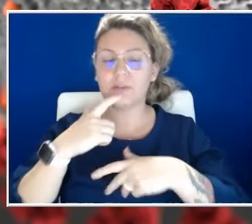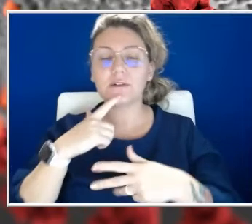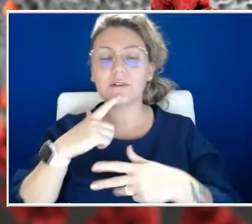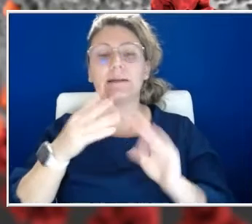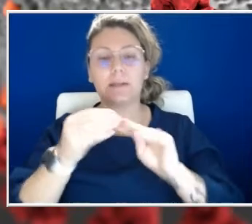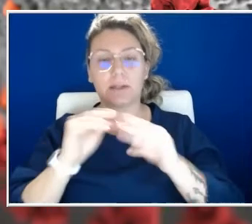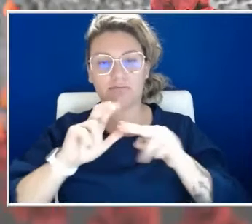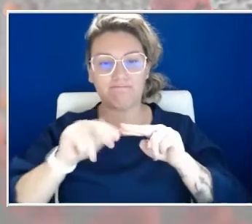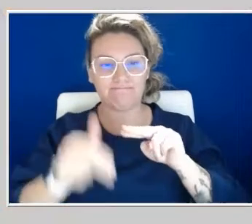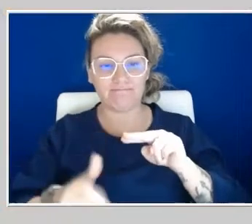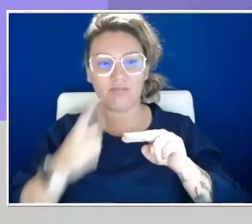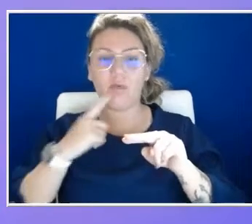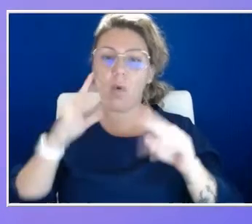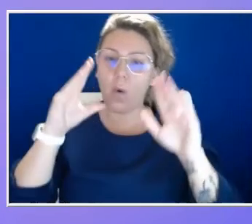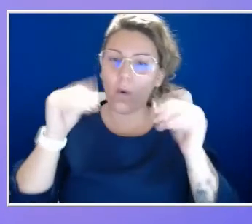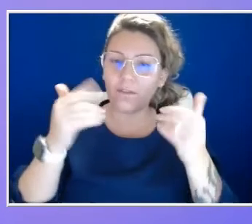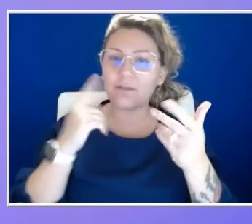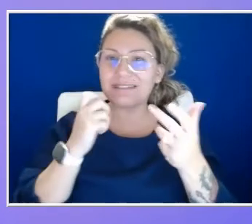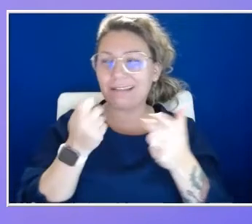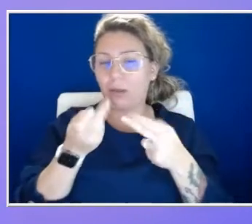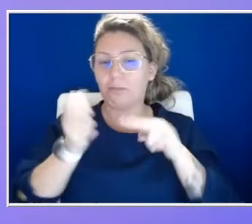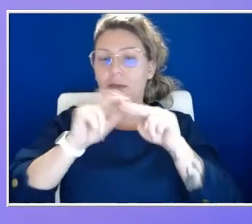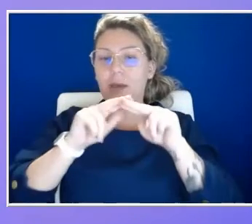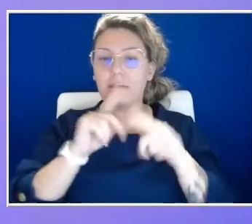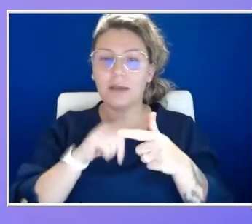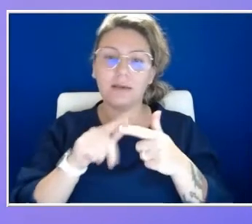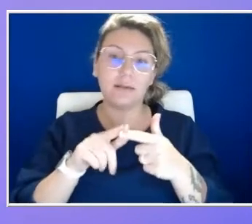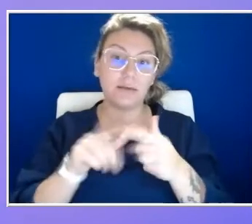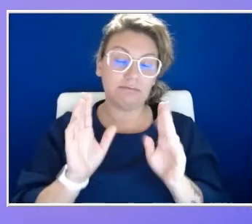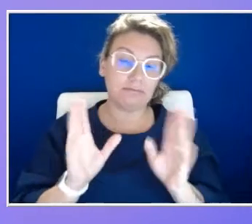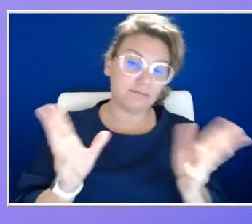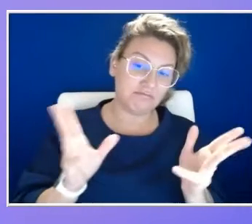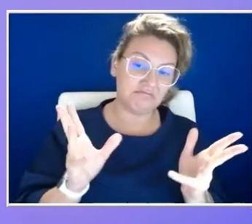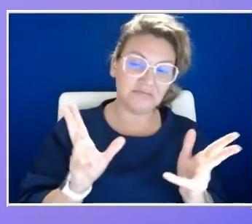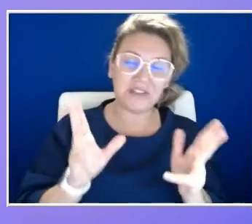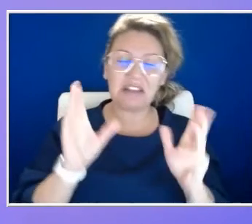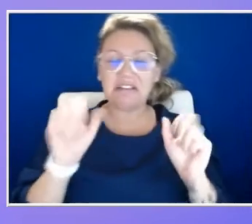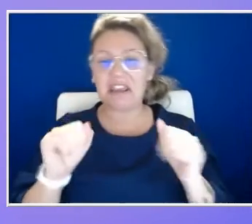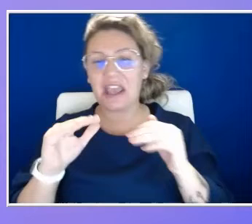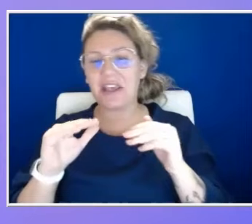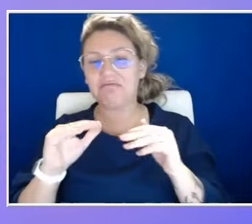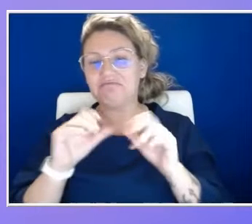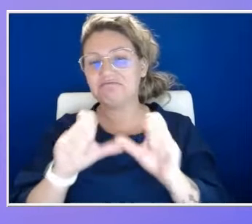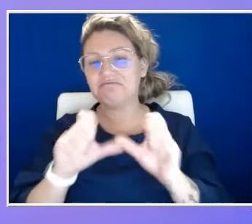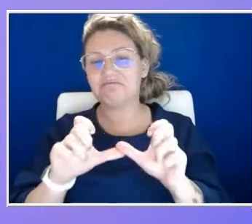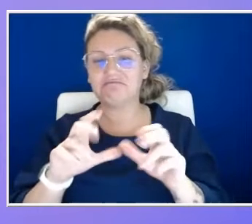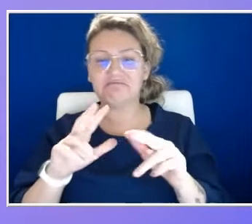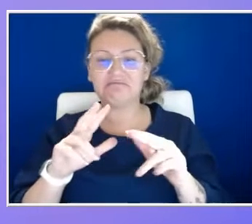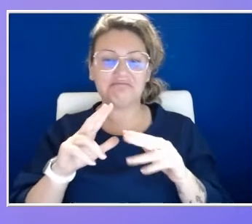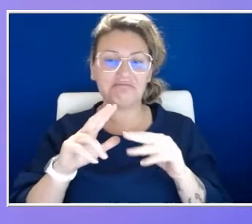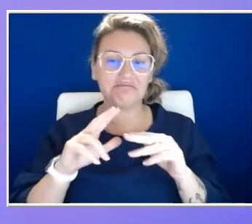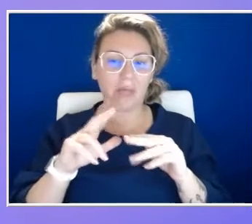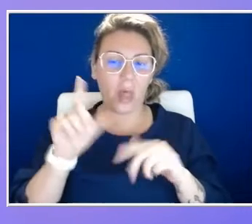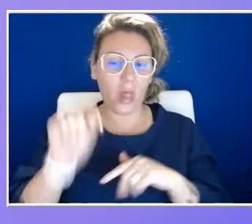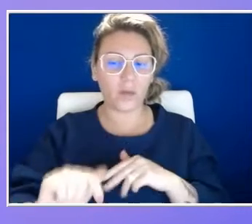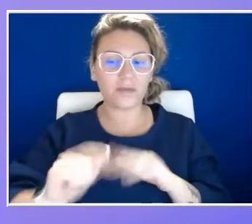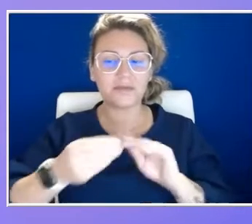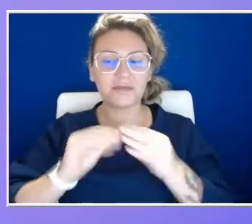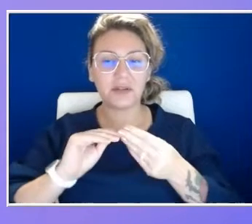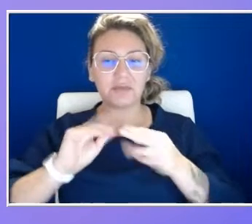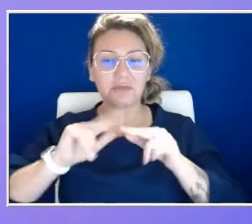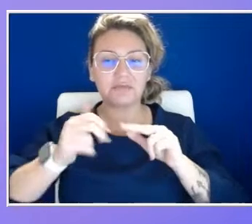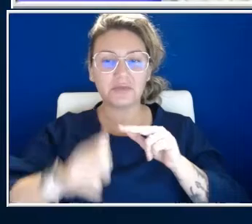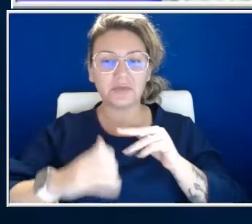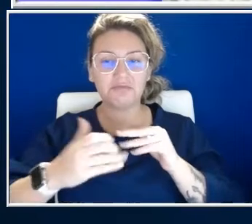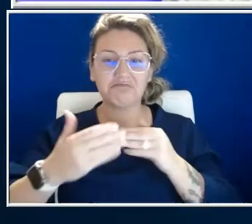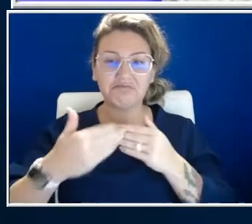was just a little blip and very transient, and we can continue to see lower numbers moving forward for the